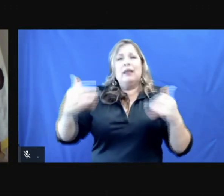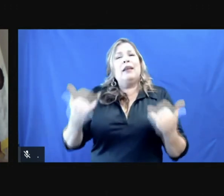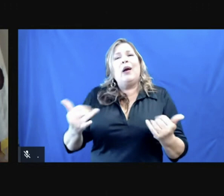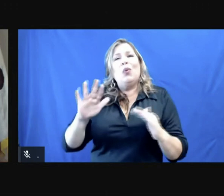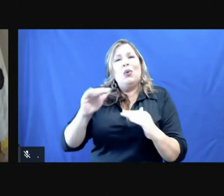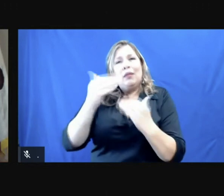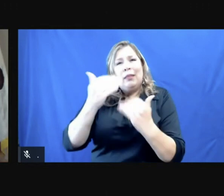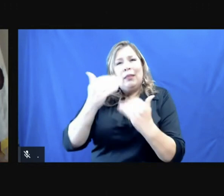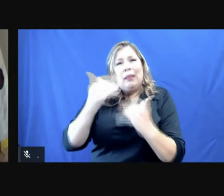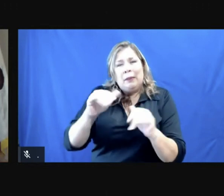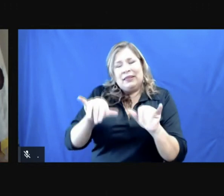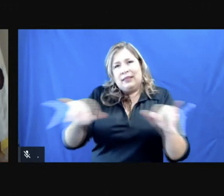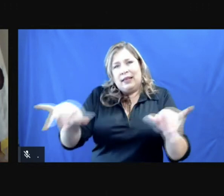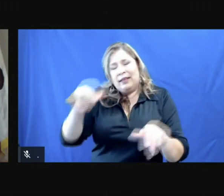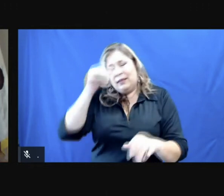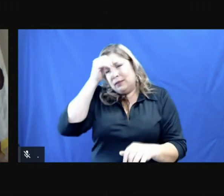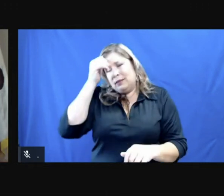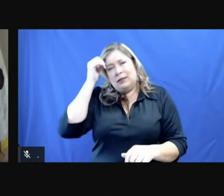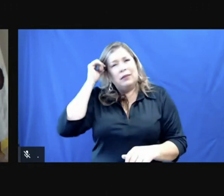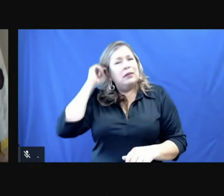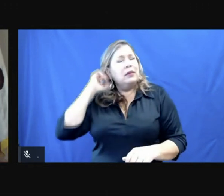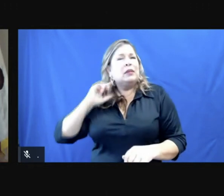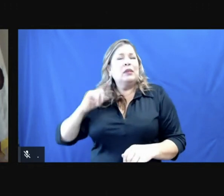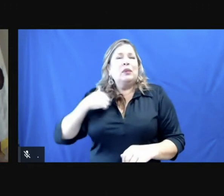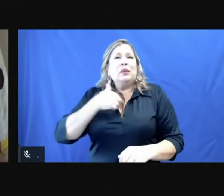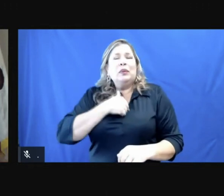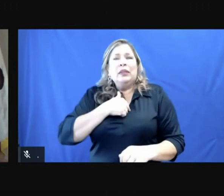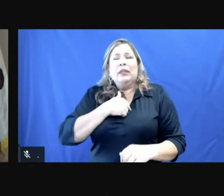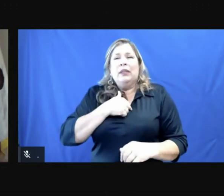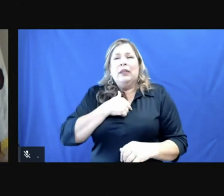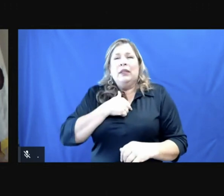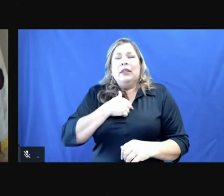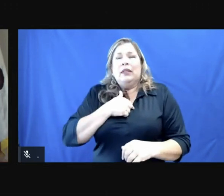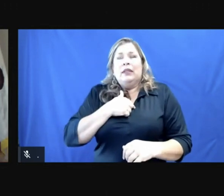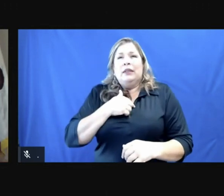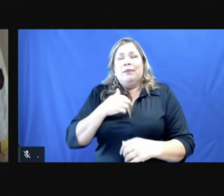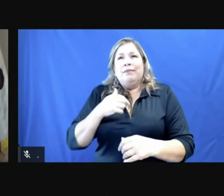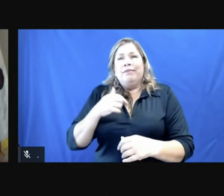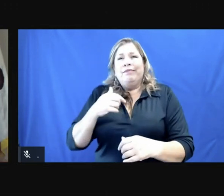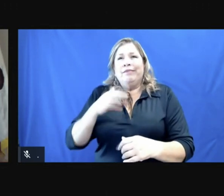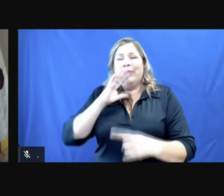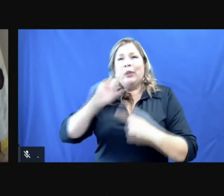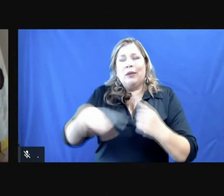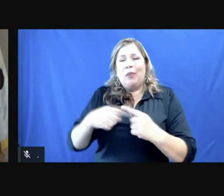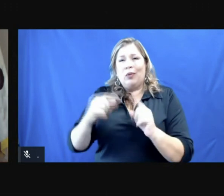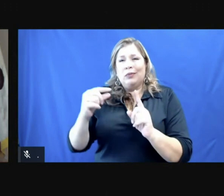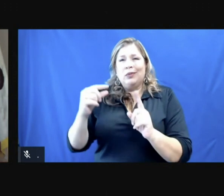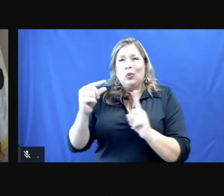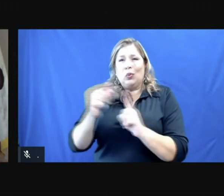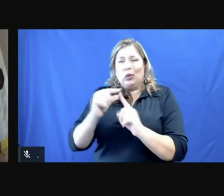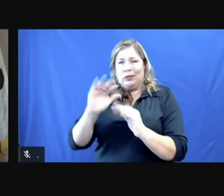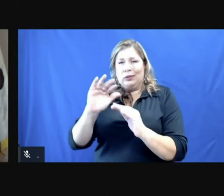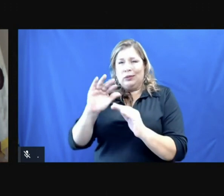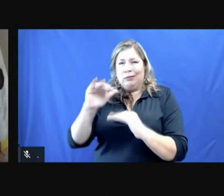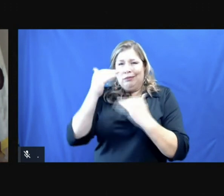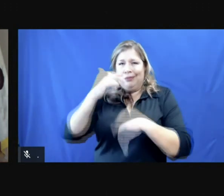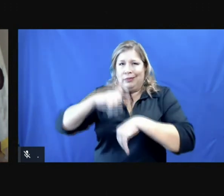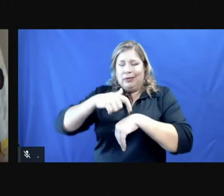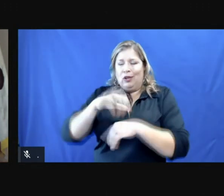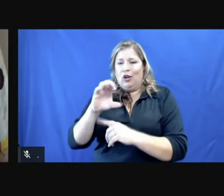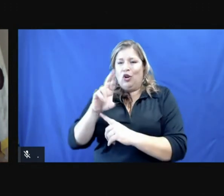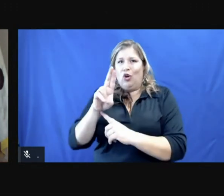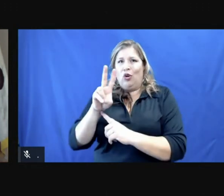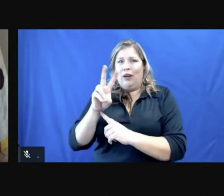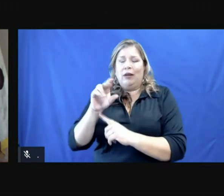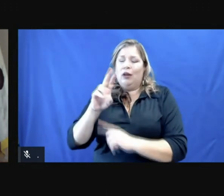of curfew, something that we certainly here believe there's, you know, this is different.